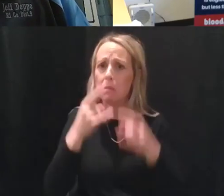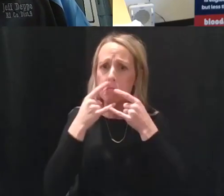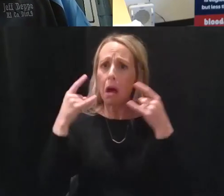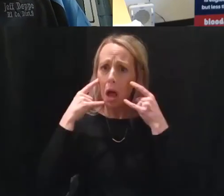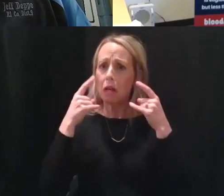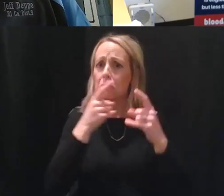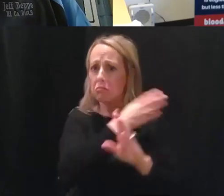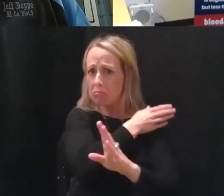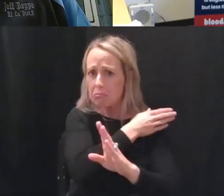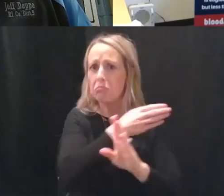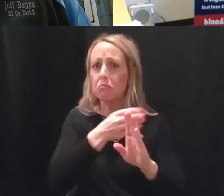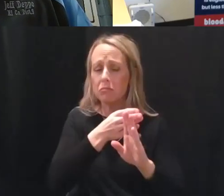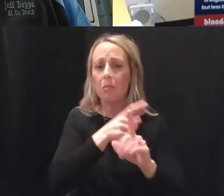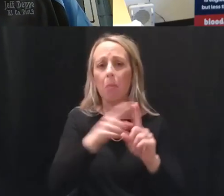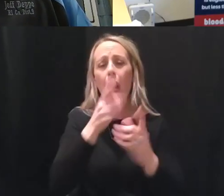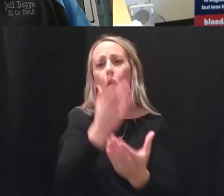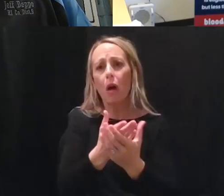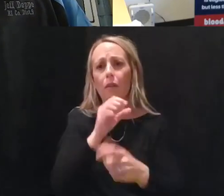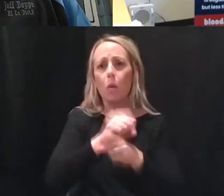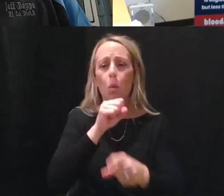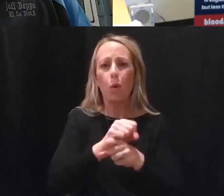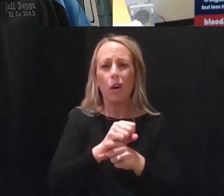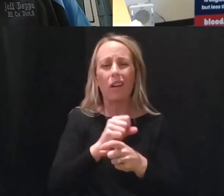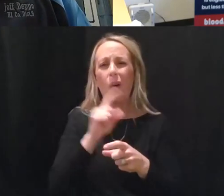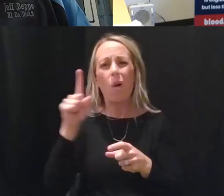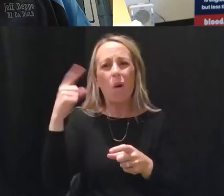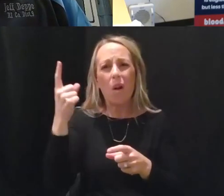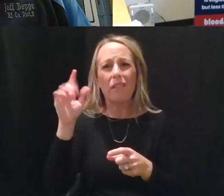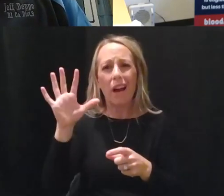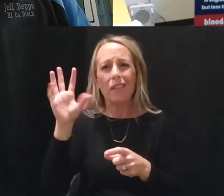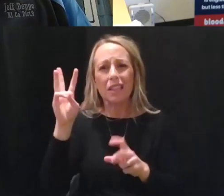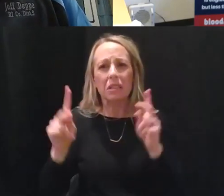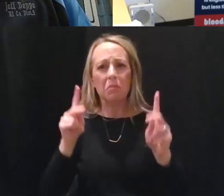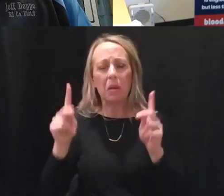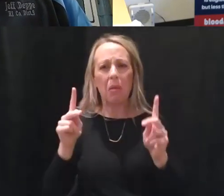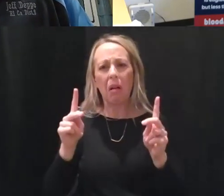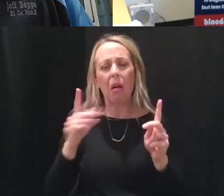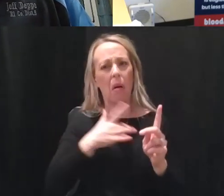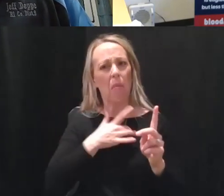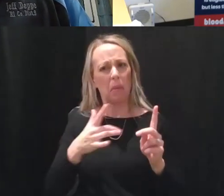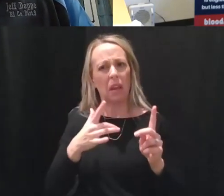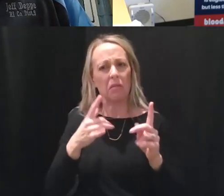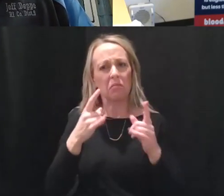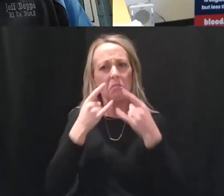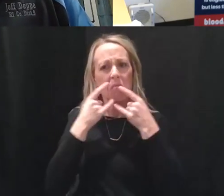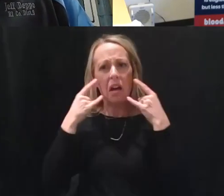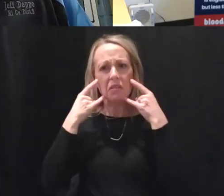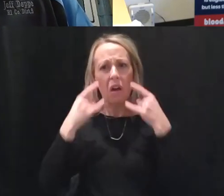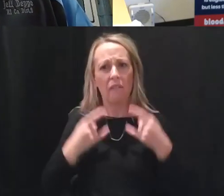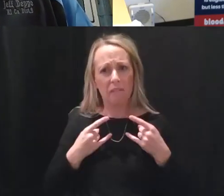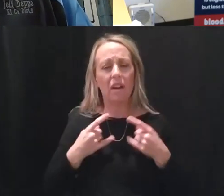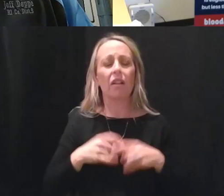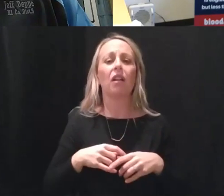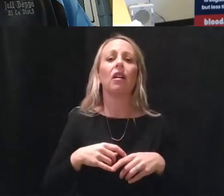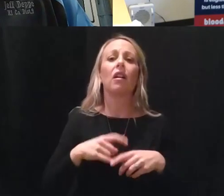with the same 5 or 6 people. So when we get into the building that was locked, we'd take our mask off. The only other place I went where I would